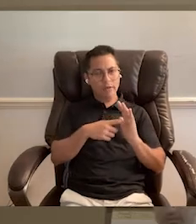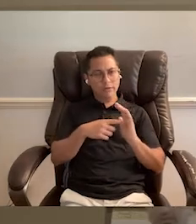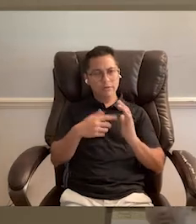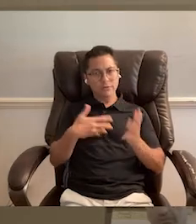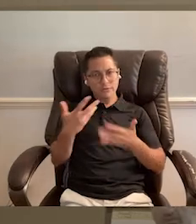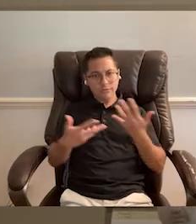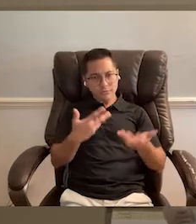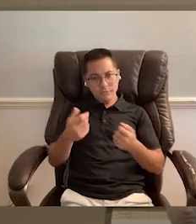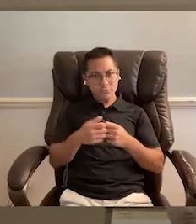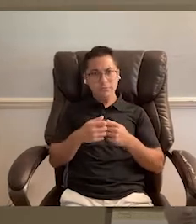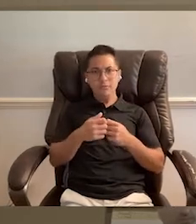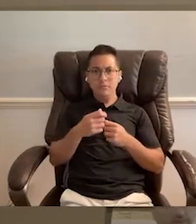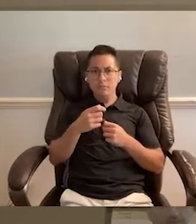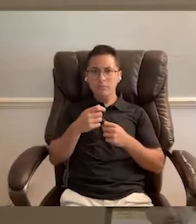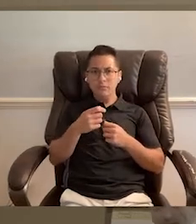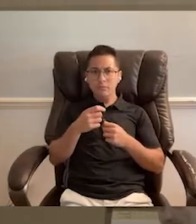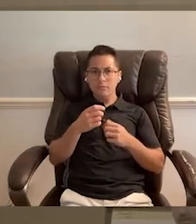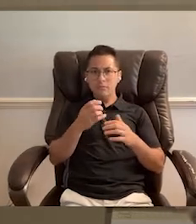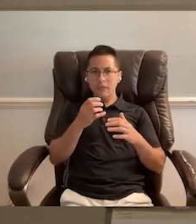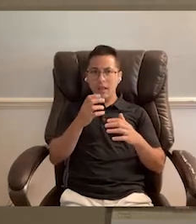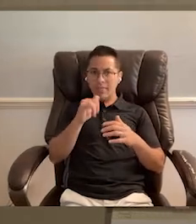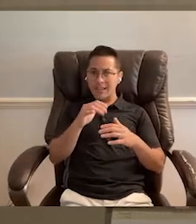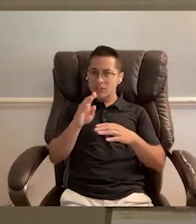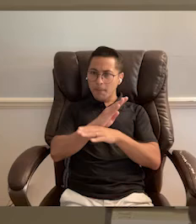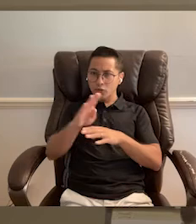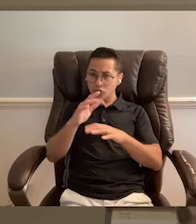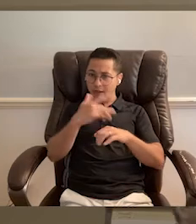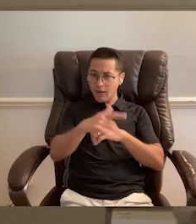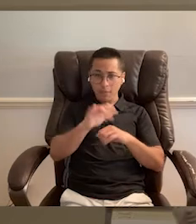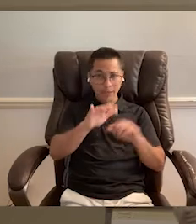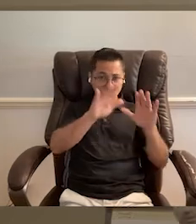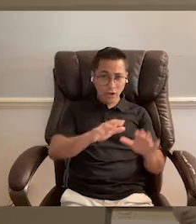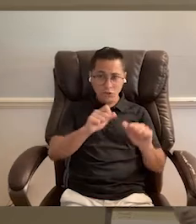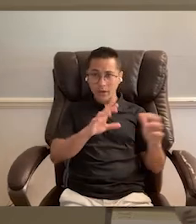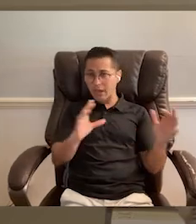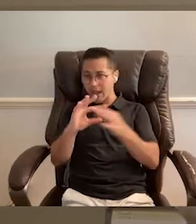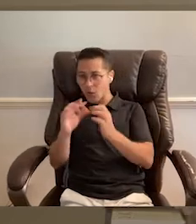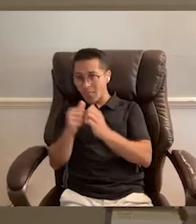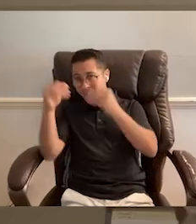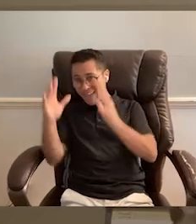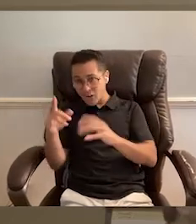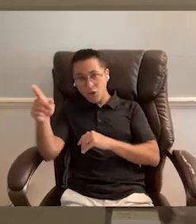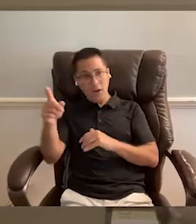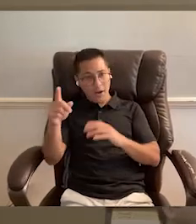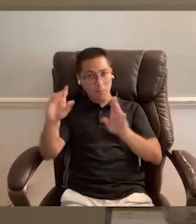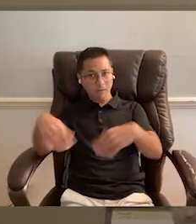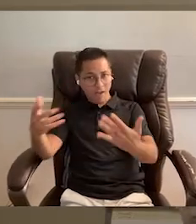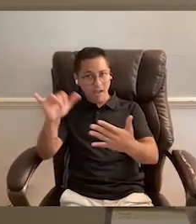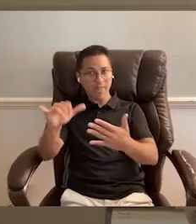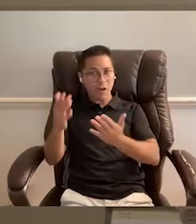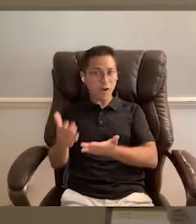here that we have done in our labs. These are some short projects, some a little longer, but these are projects